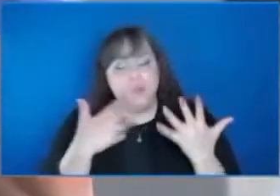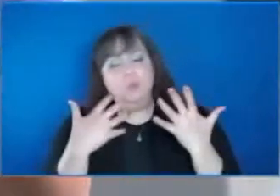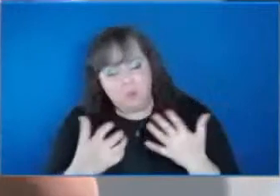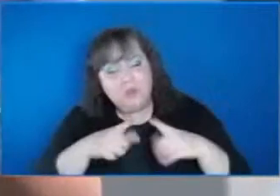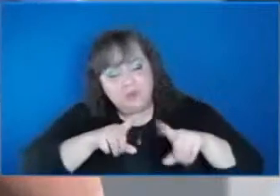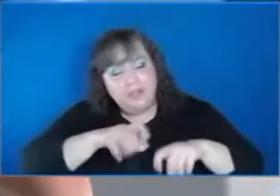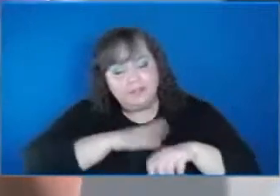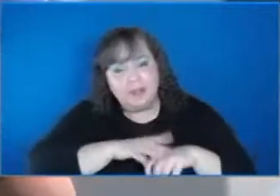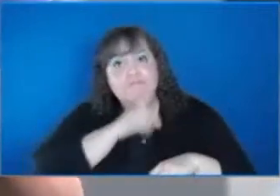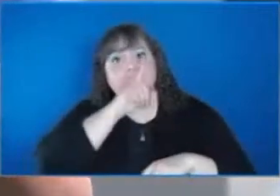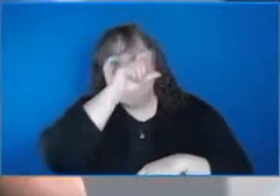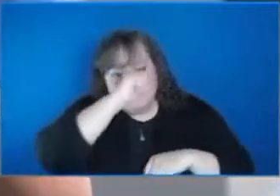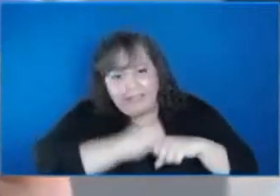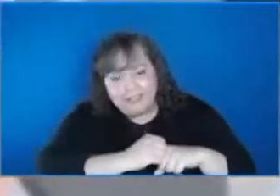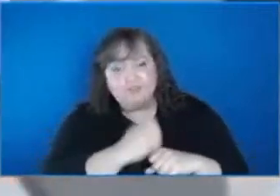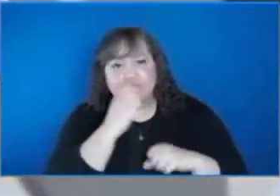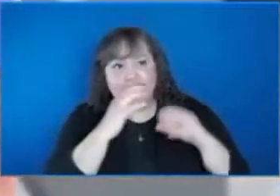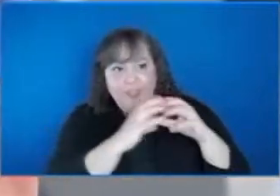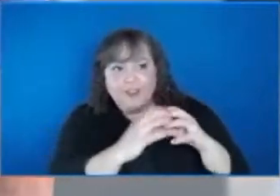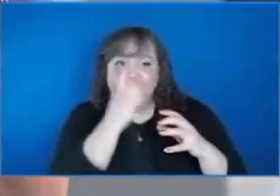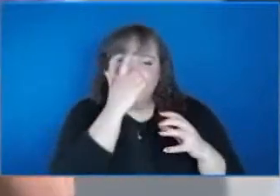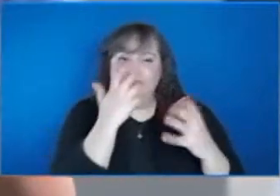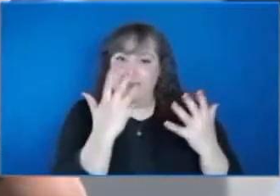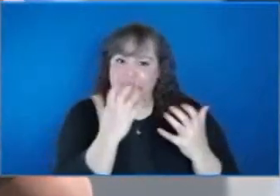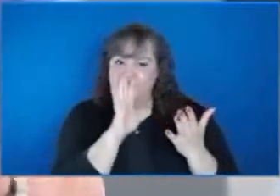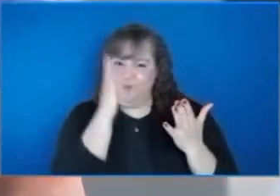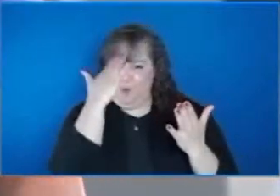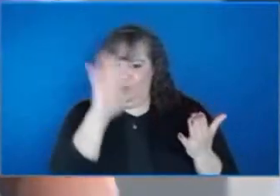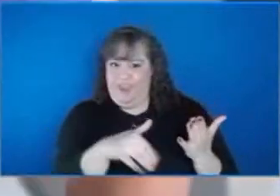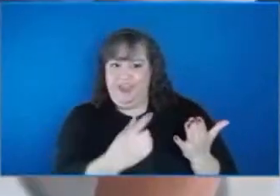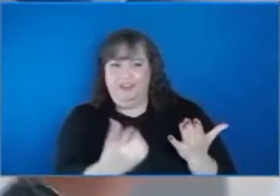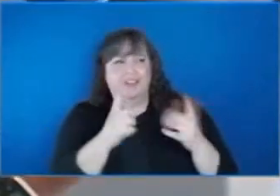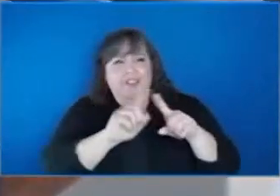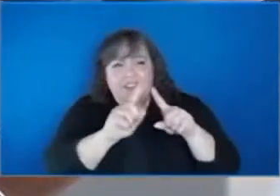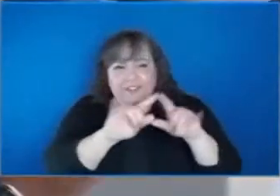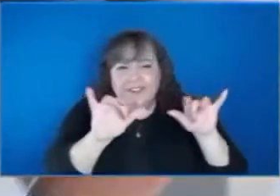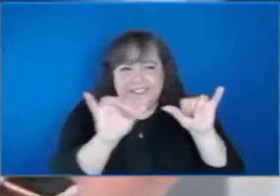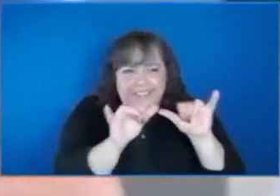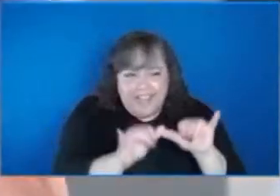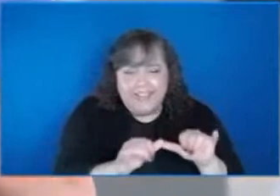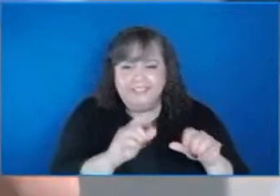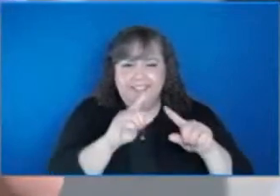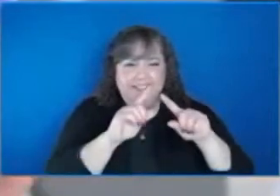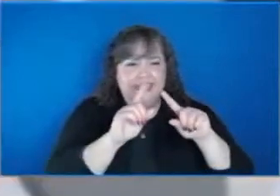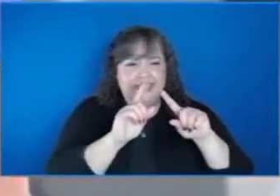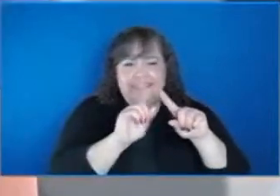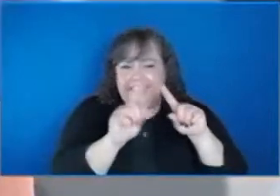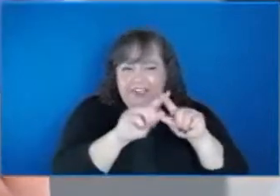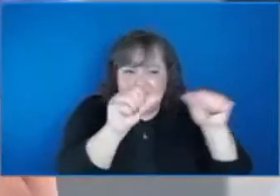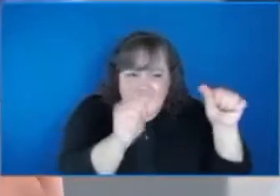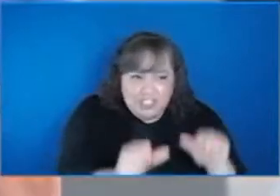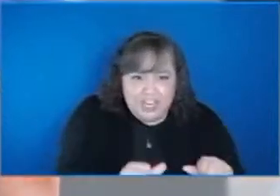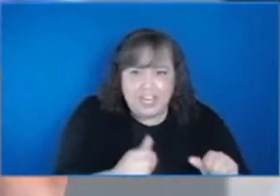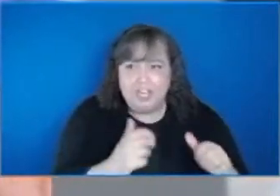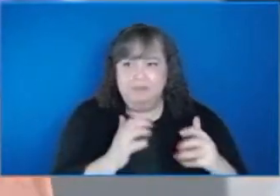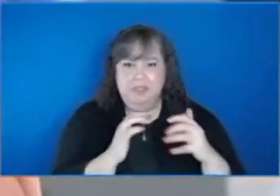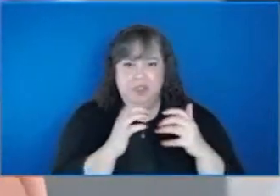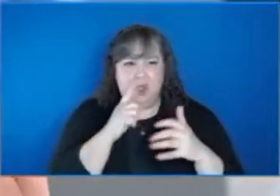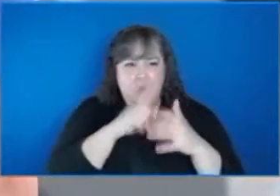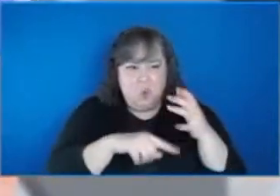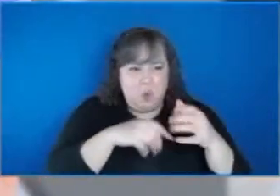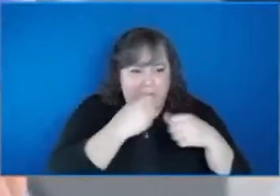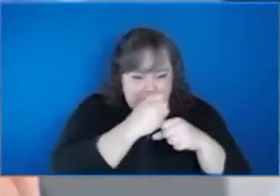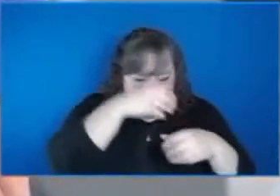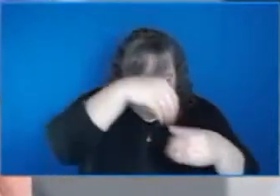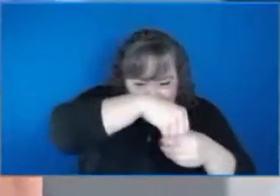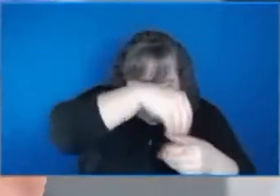have different shapes and different sizes and boulders, and how are they put together and what is the strength. So then this debris though is very, very